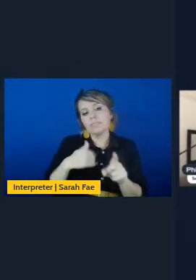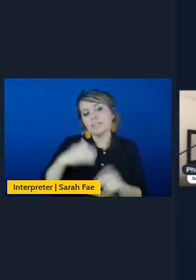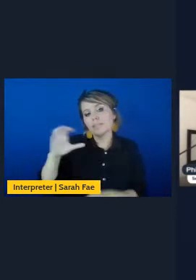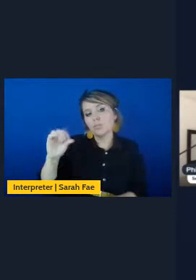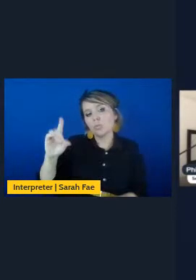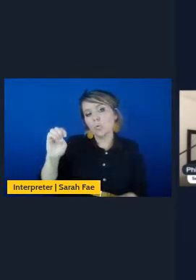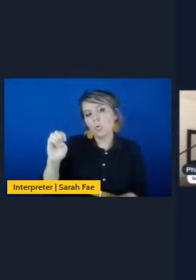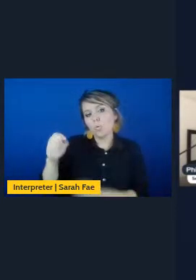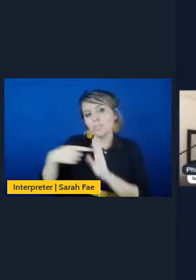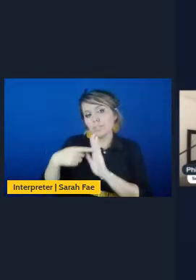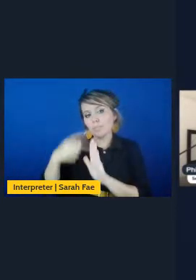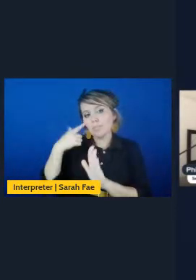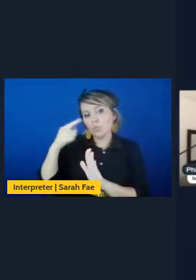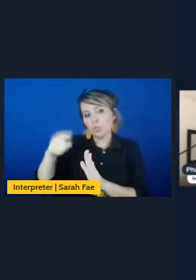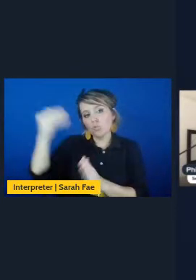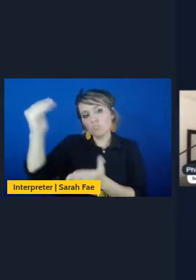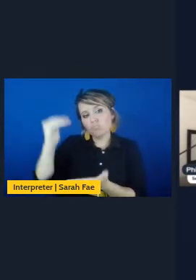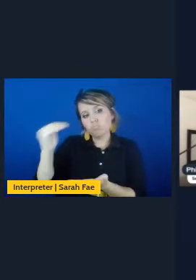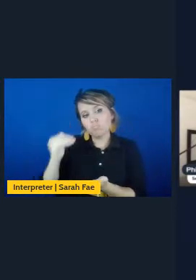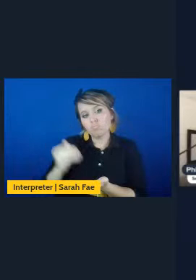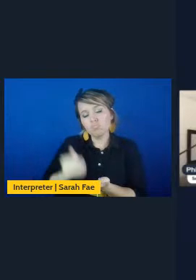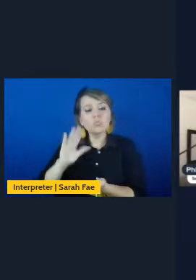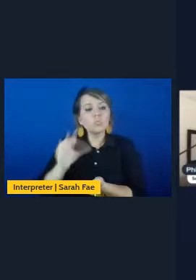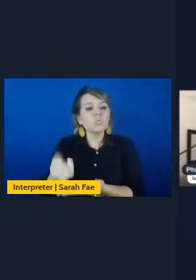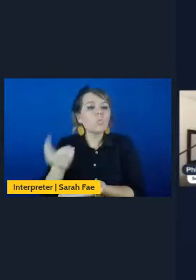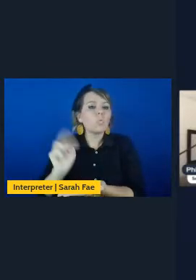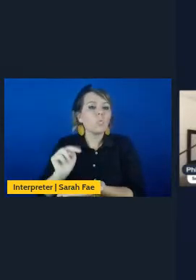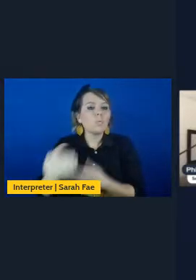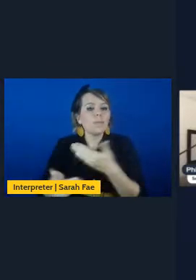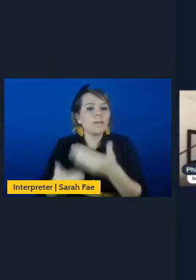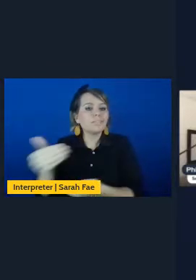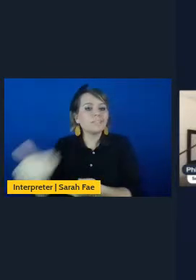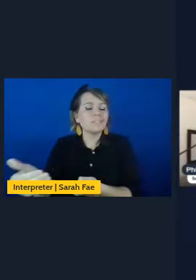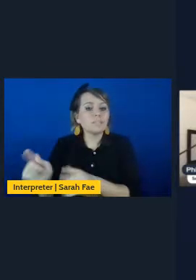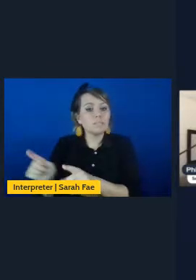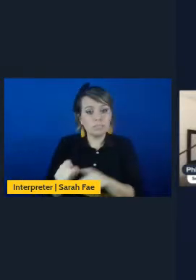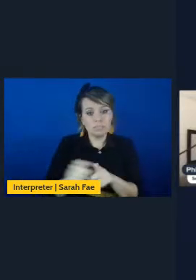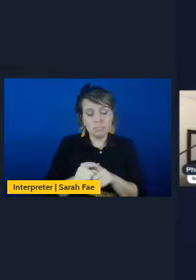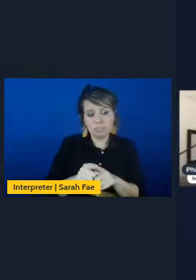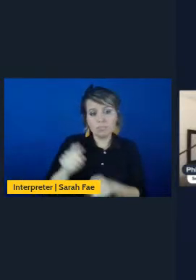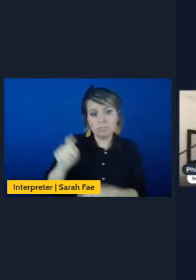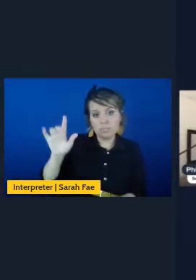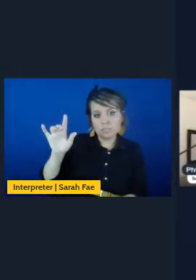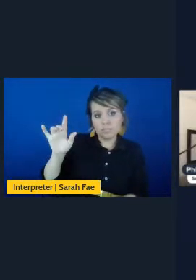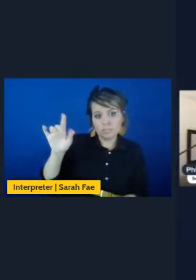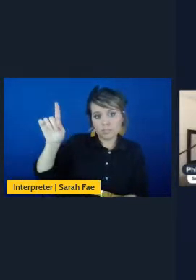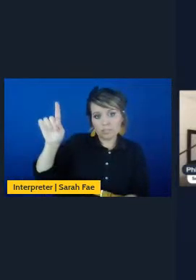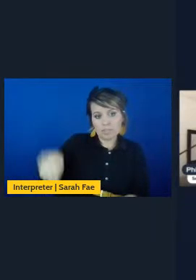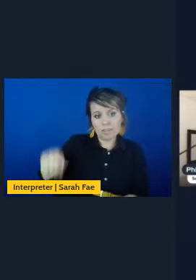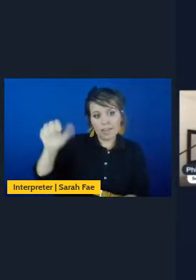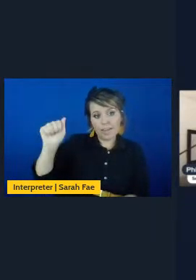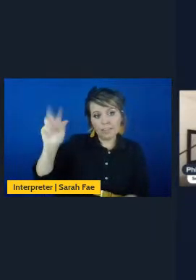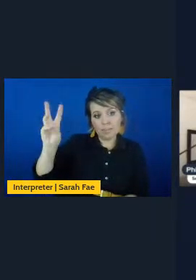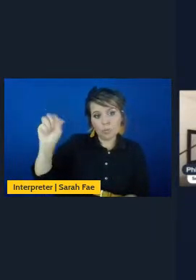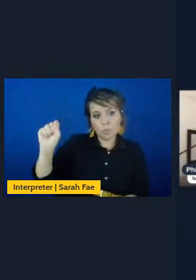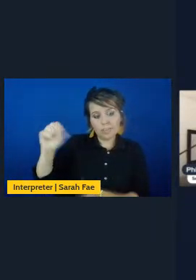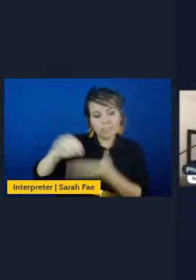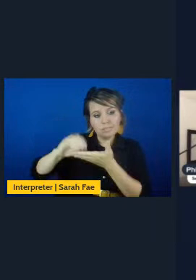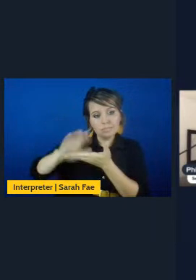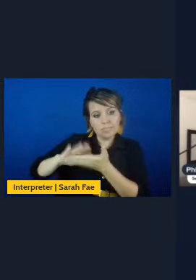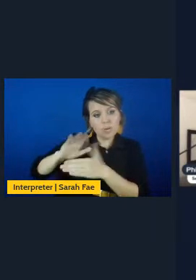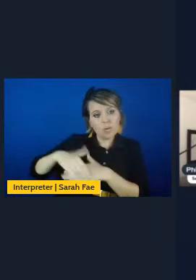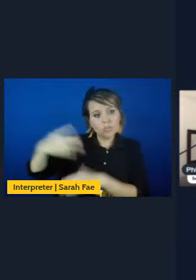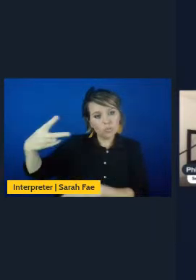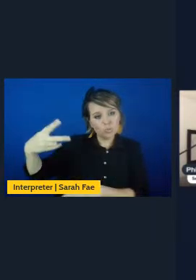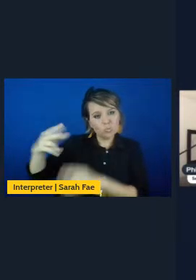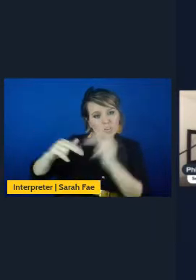walk through and explore at your own pace. There's also AWS documentation on these two constructs that you can